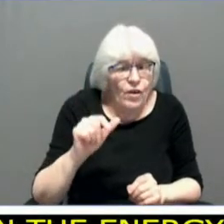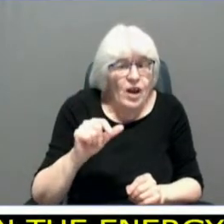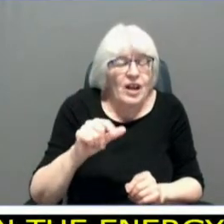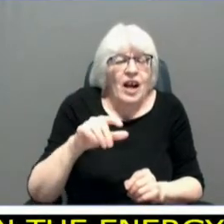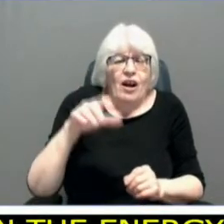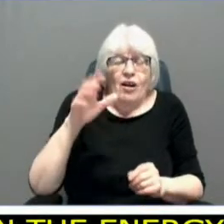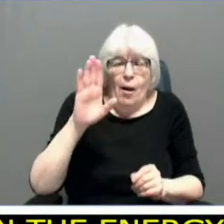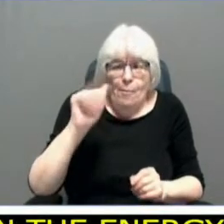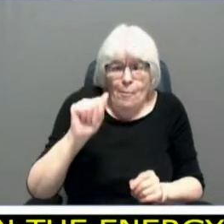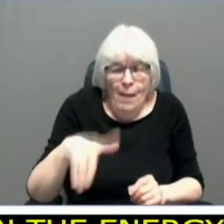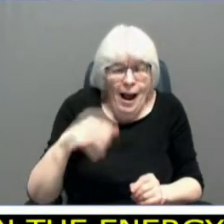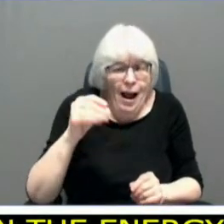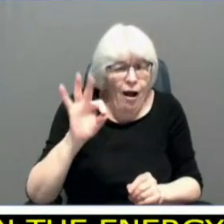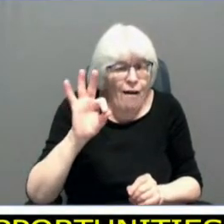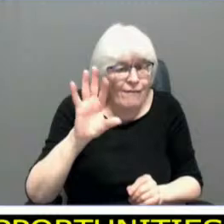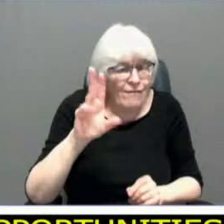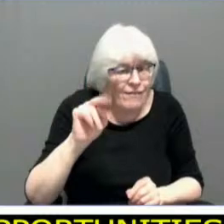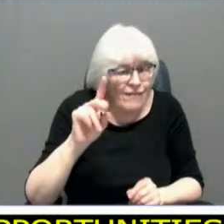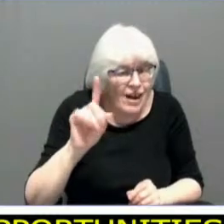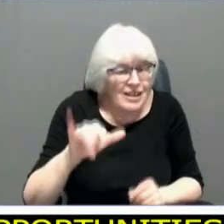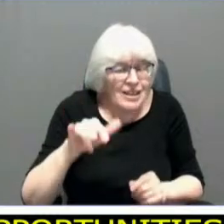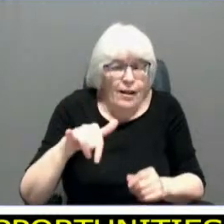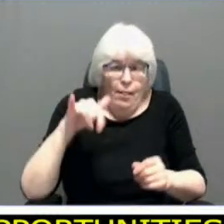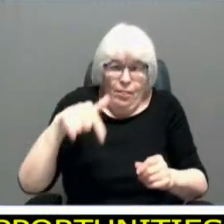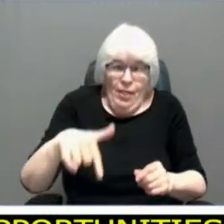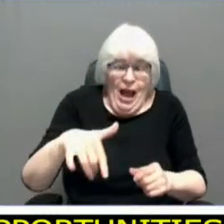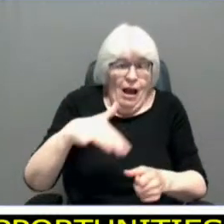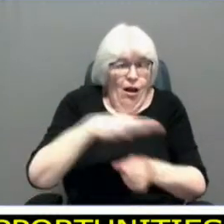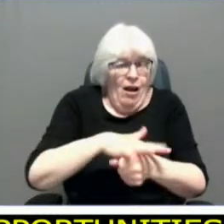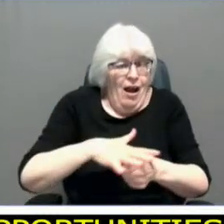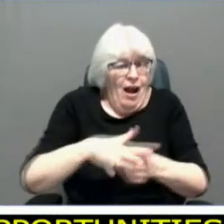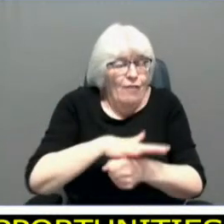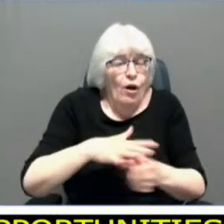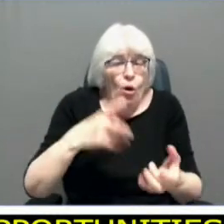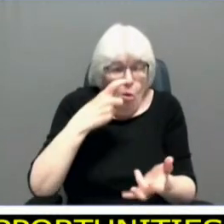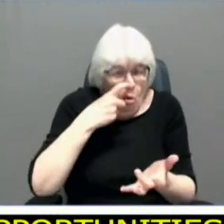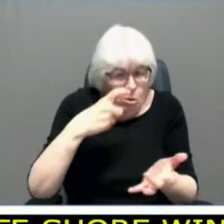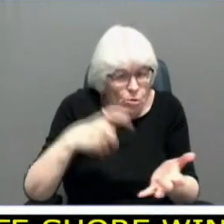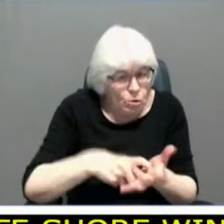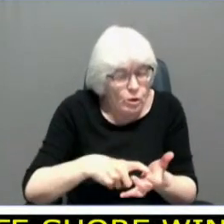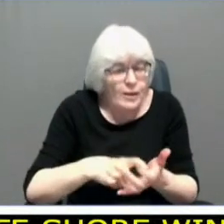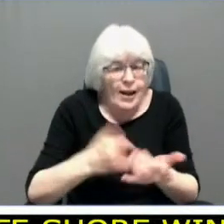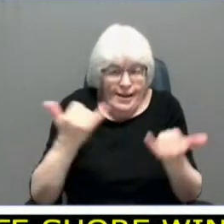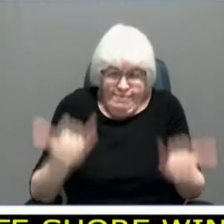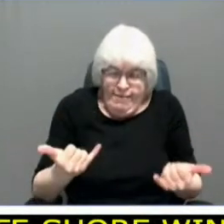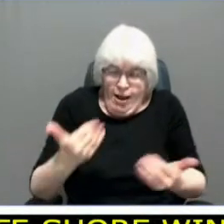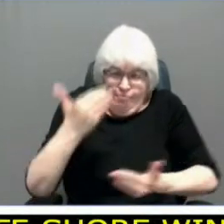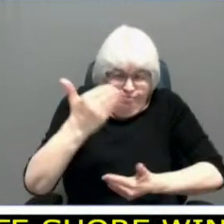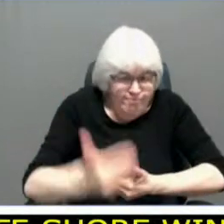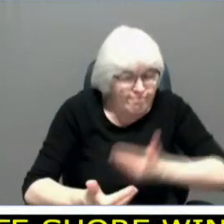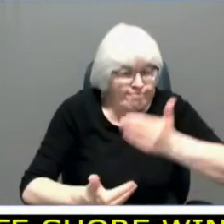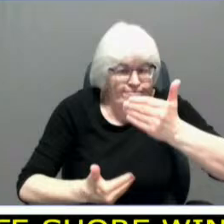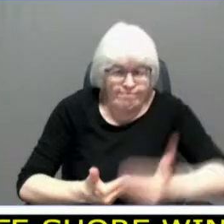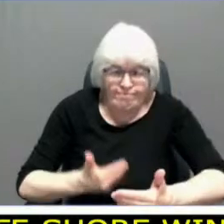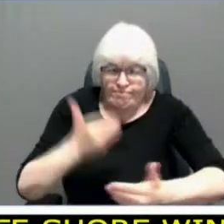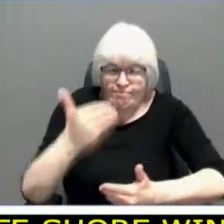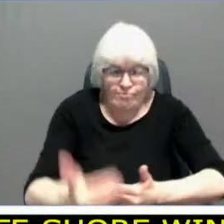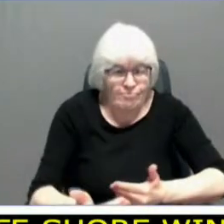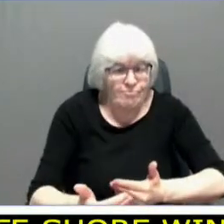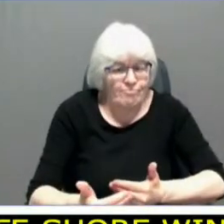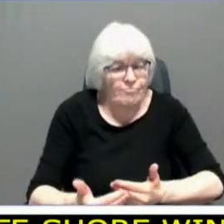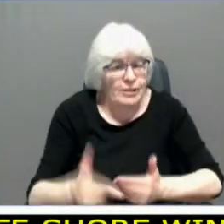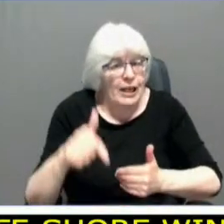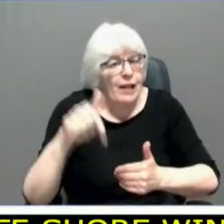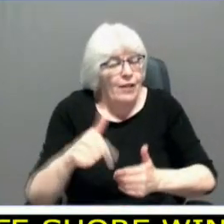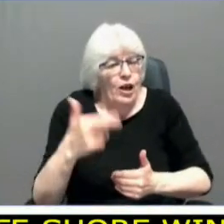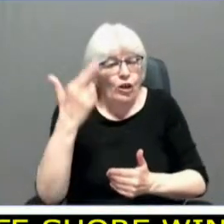as a region, we recognize that potential. We want to take steps to make sure it's realized. So we work with